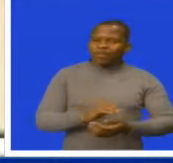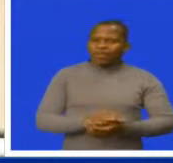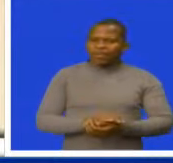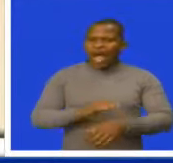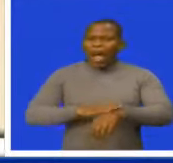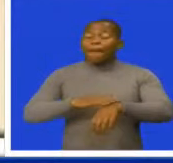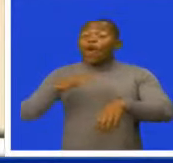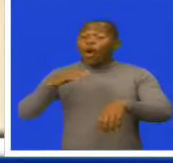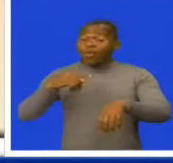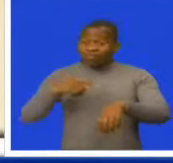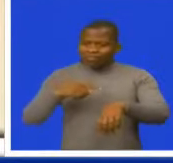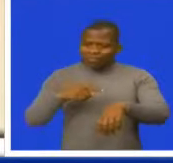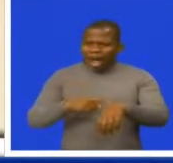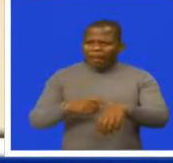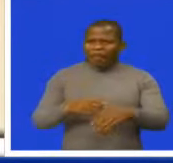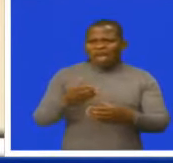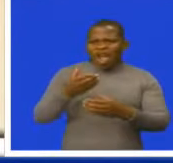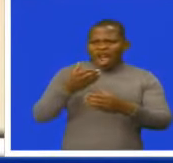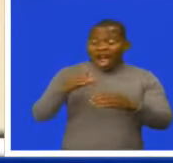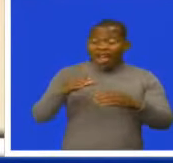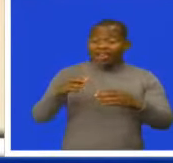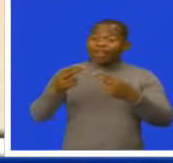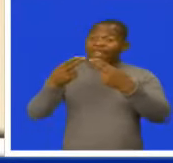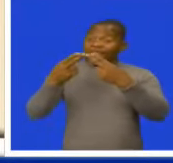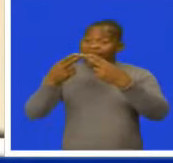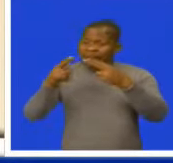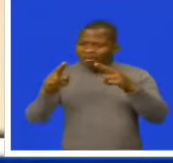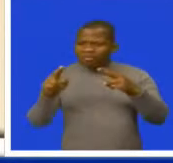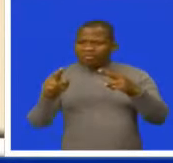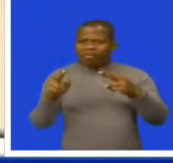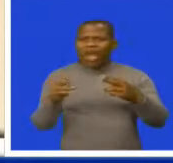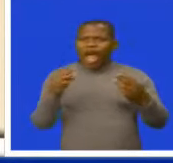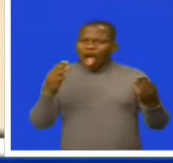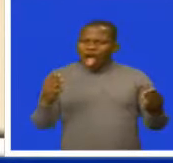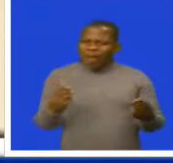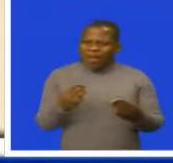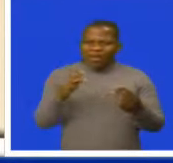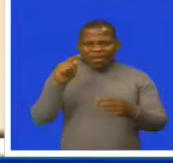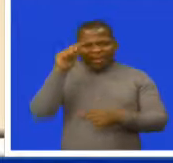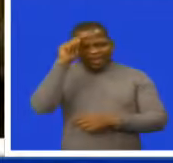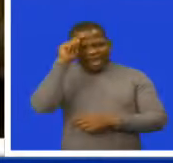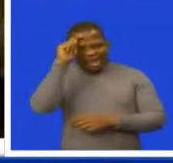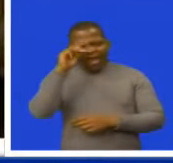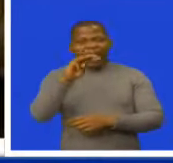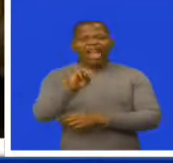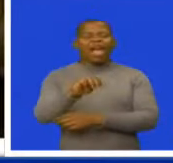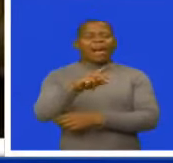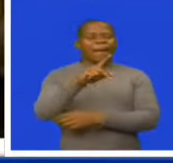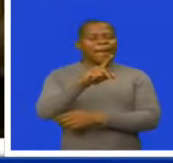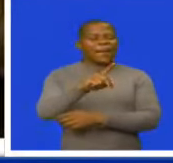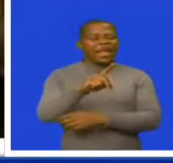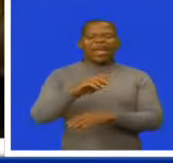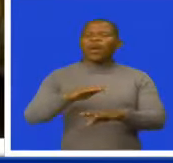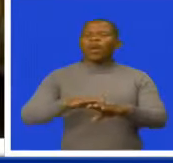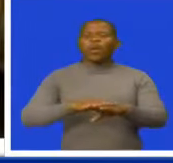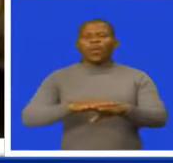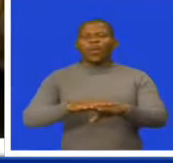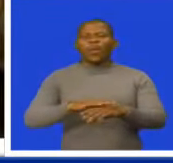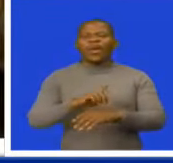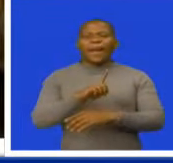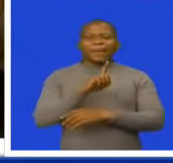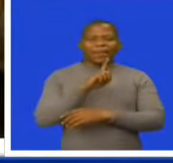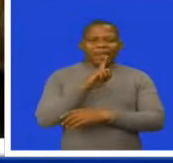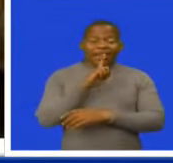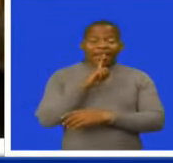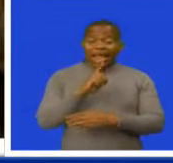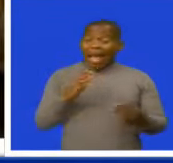eSwatini kude bahlonishwa ngoba kude kumbe emaphathi lehlukene. Kodwa ke sifuna lesileti isebenti kokuqala kube ngito let understand the